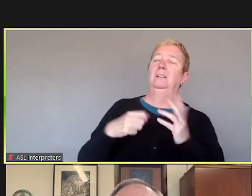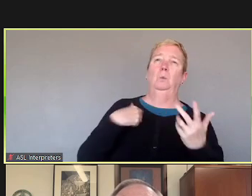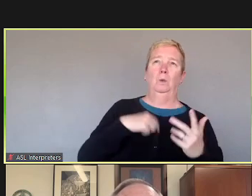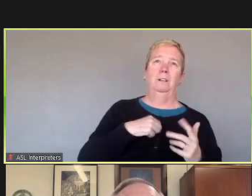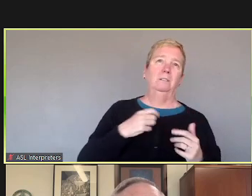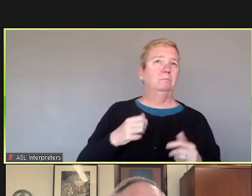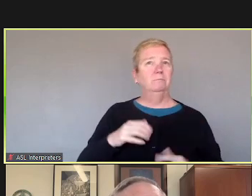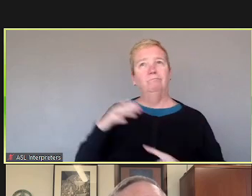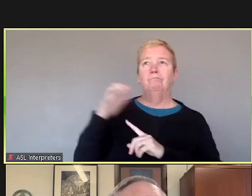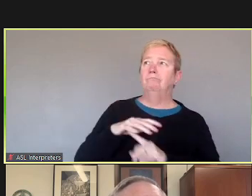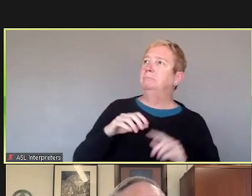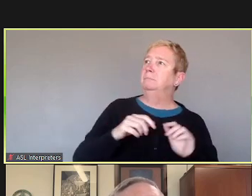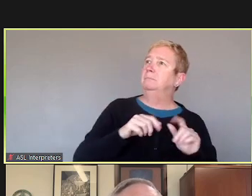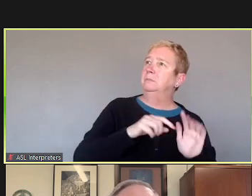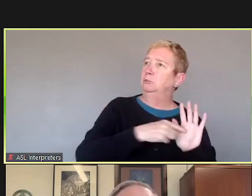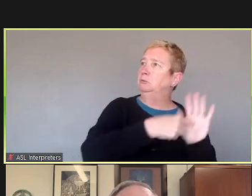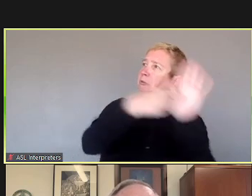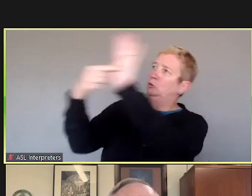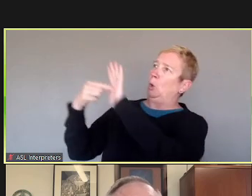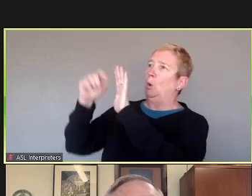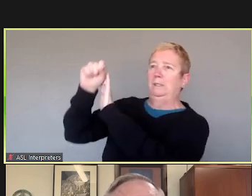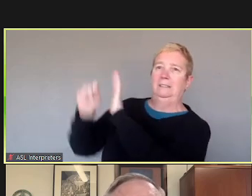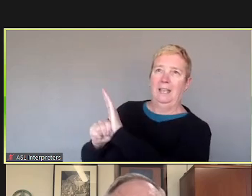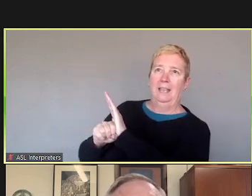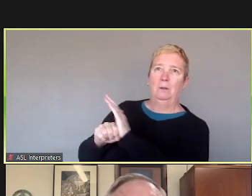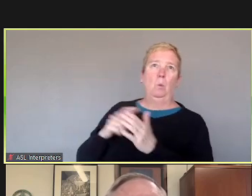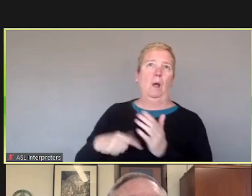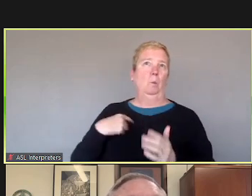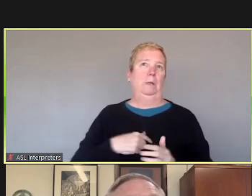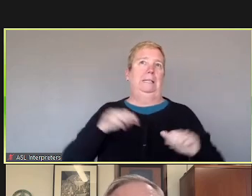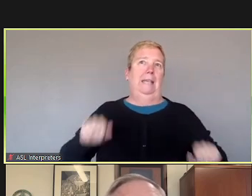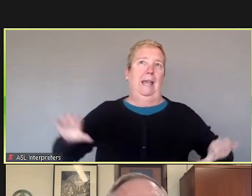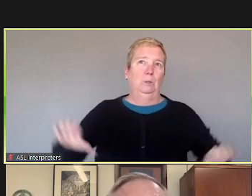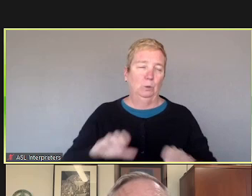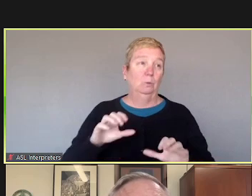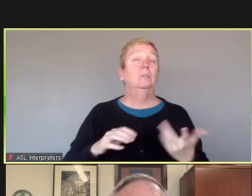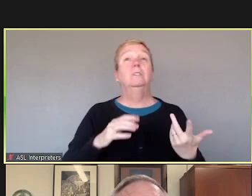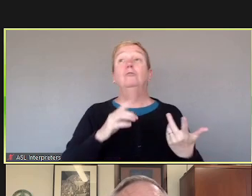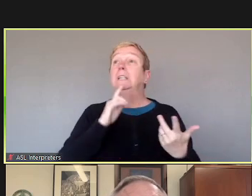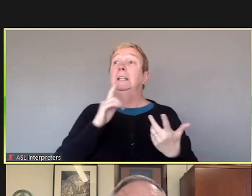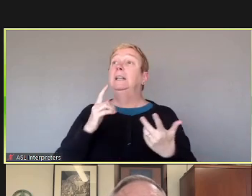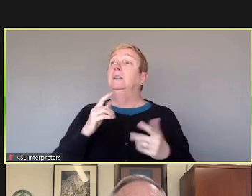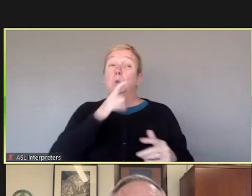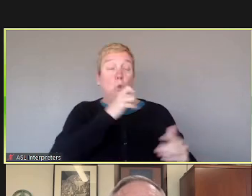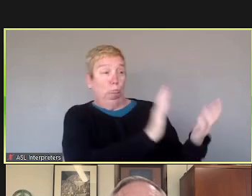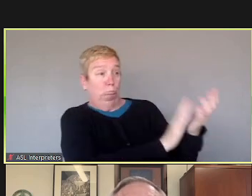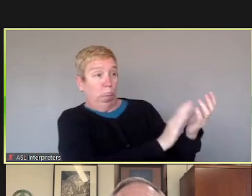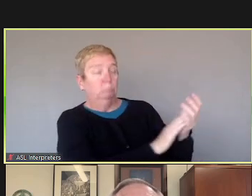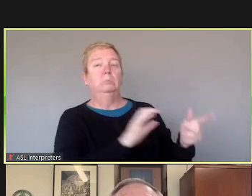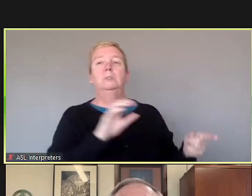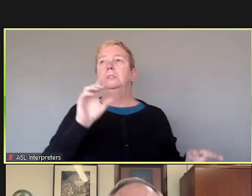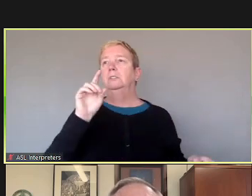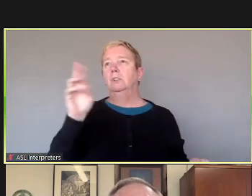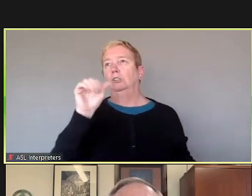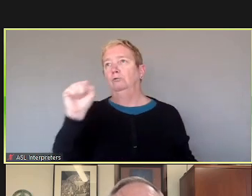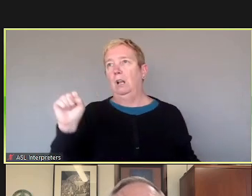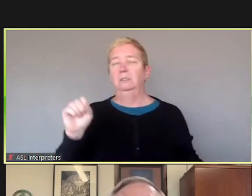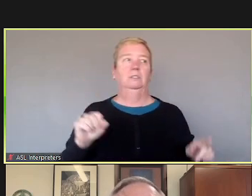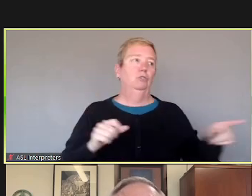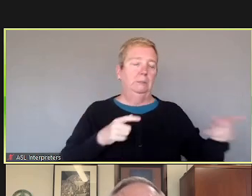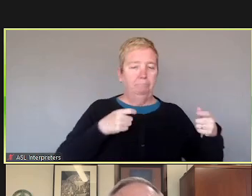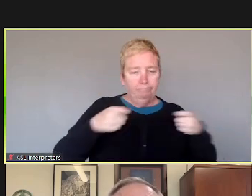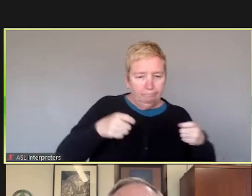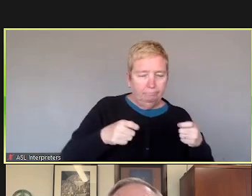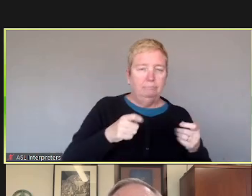of Christine's work and our ability to manage so much data and send so much information to